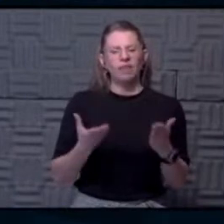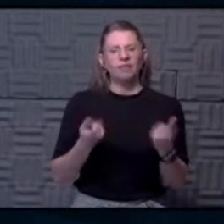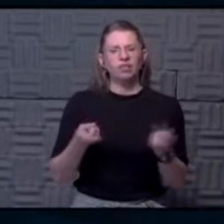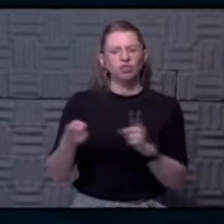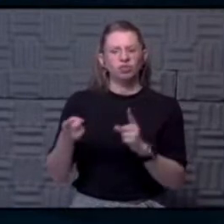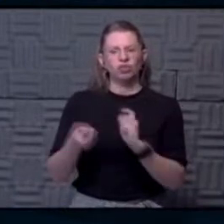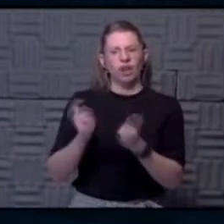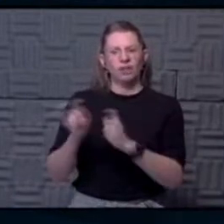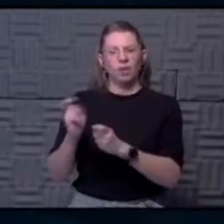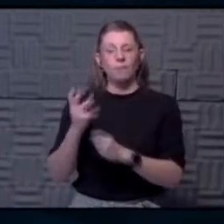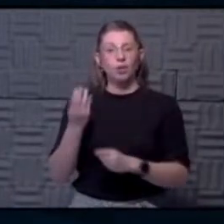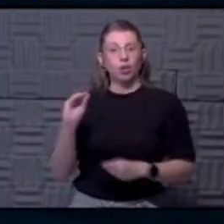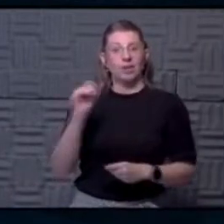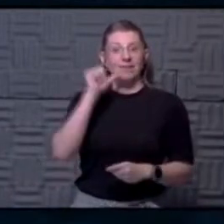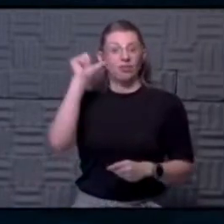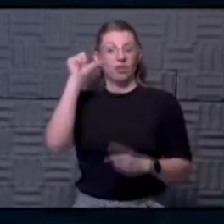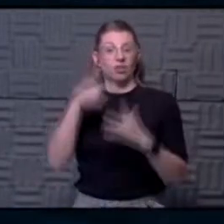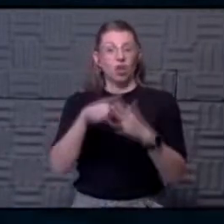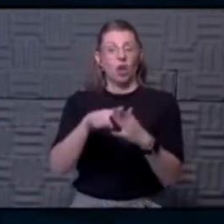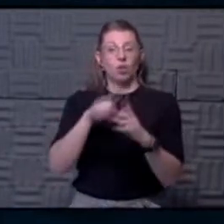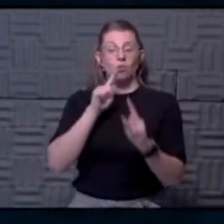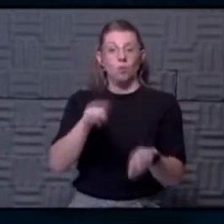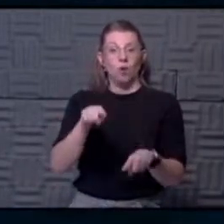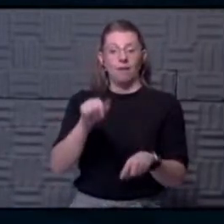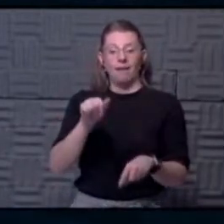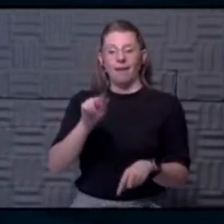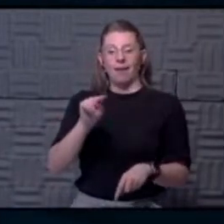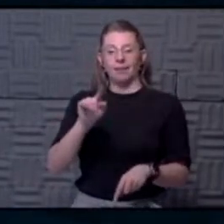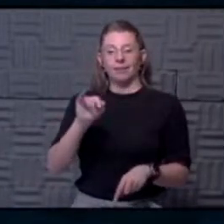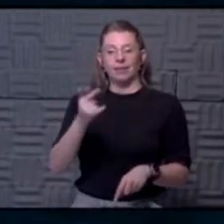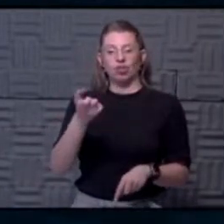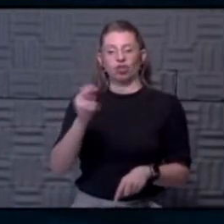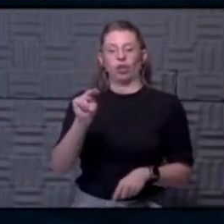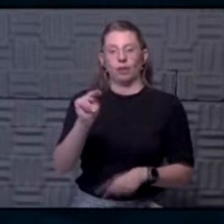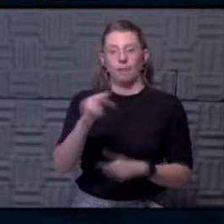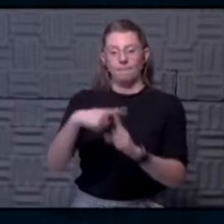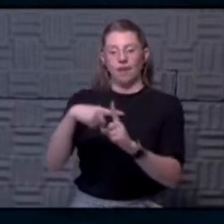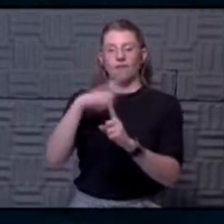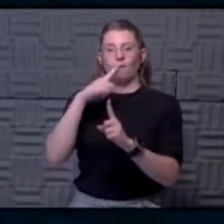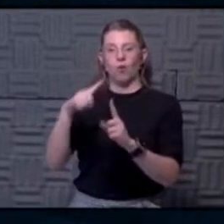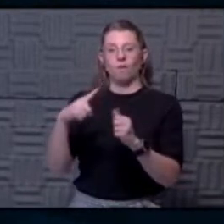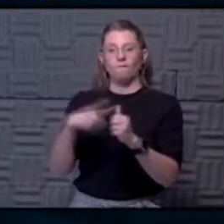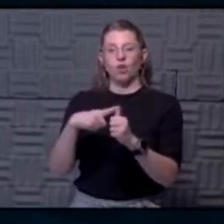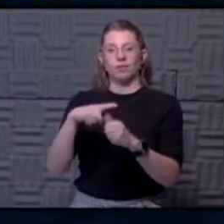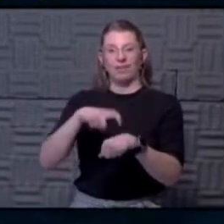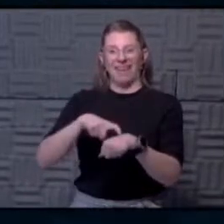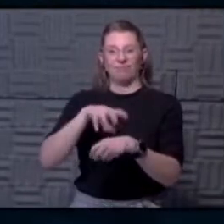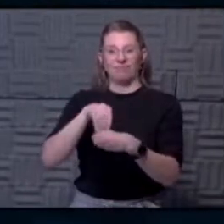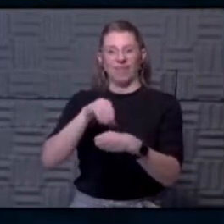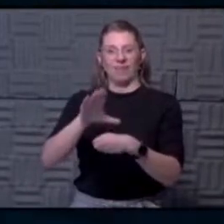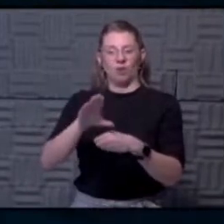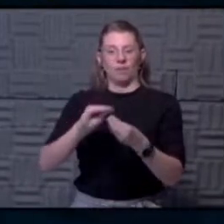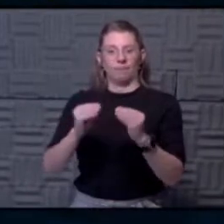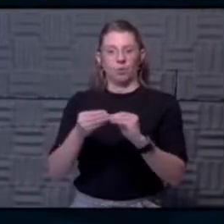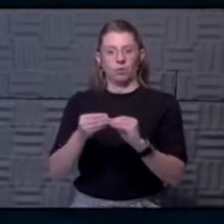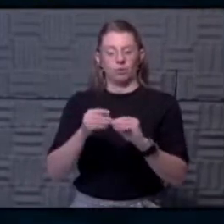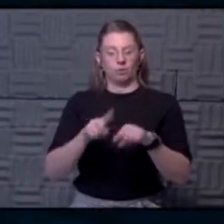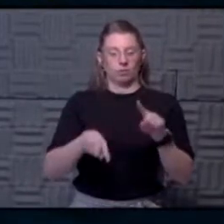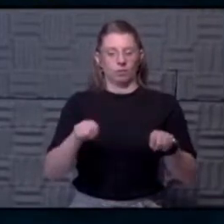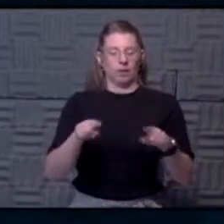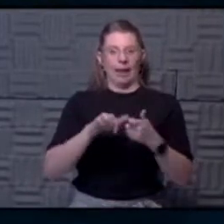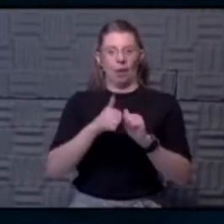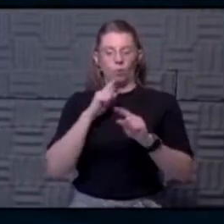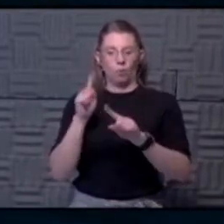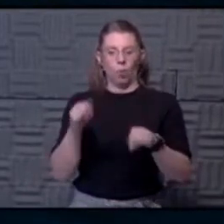including yesterday when Missouri started using or reporting antigen tests as positive for the first time in their numbers. So a lot of variability in how things are reported,